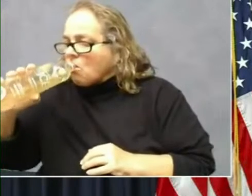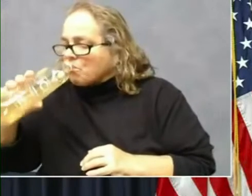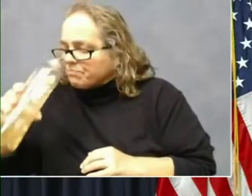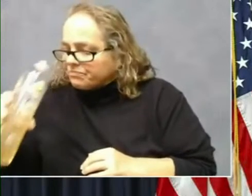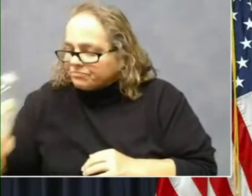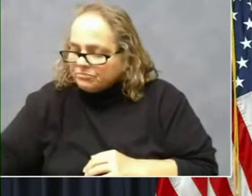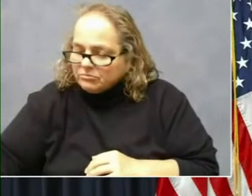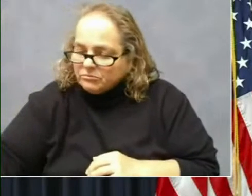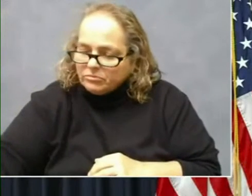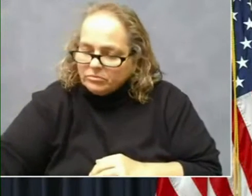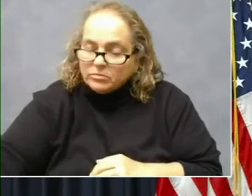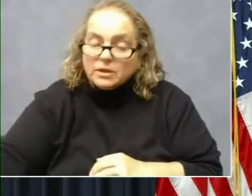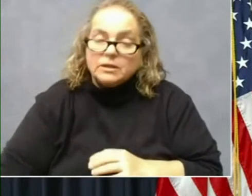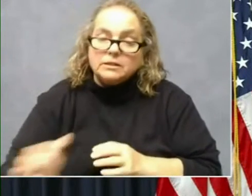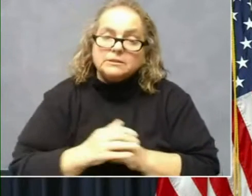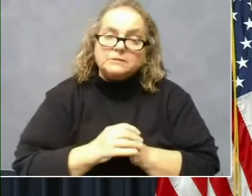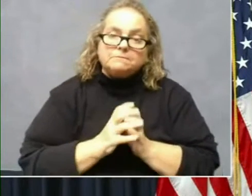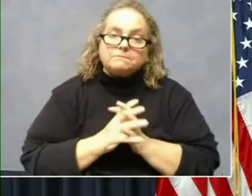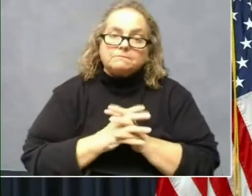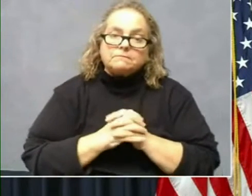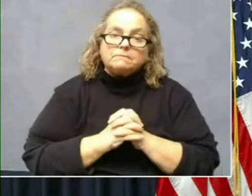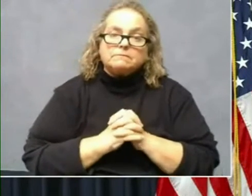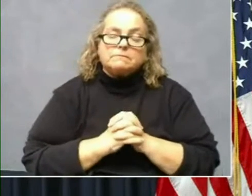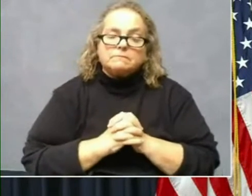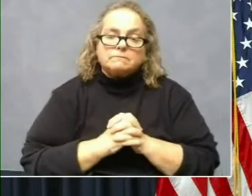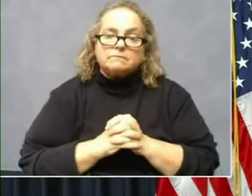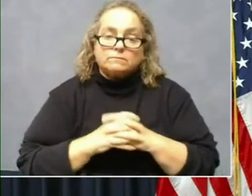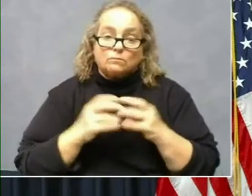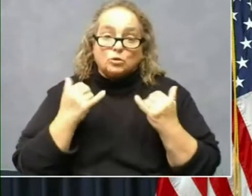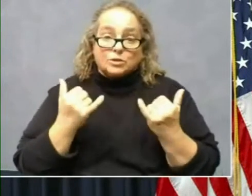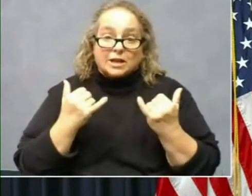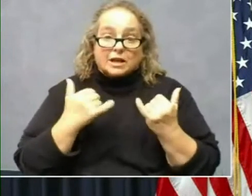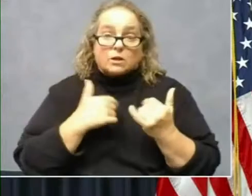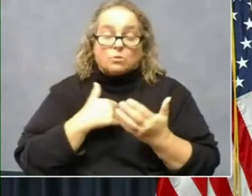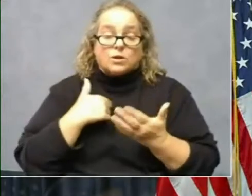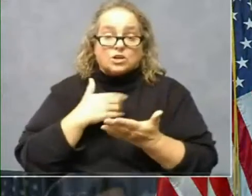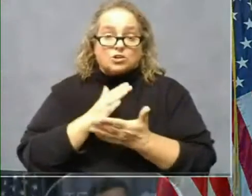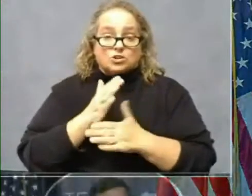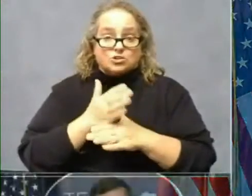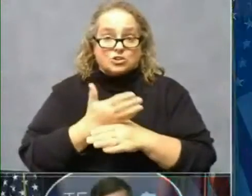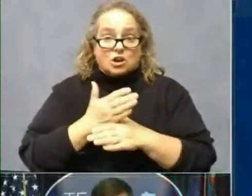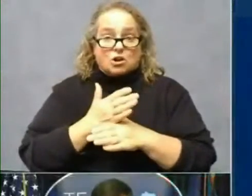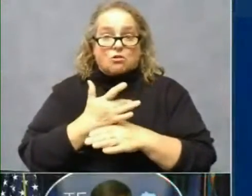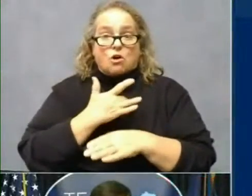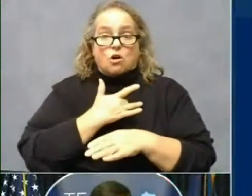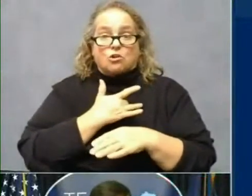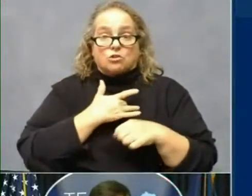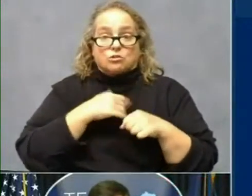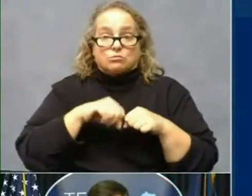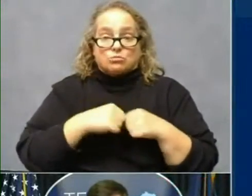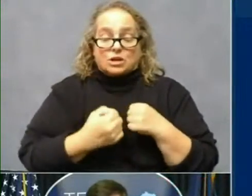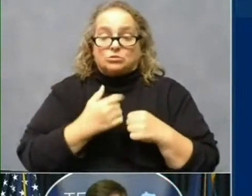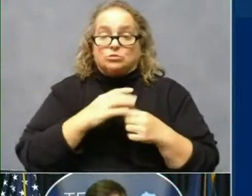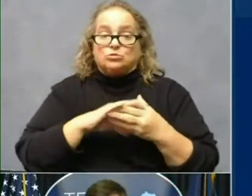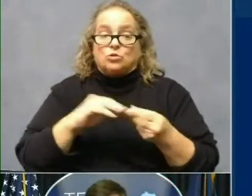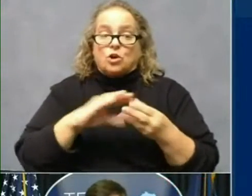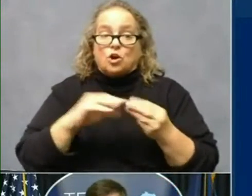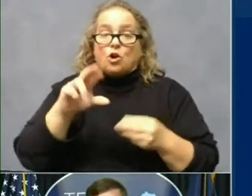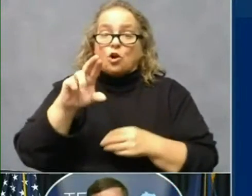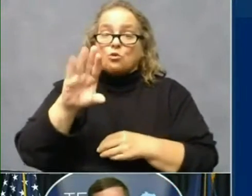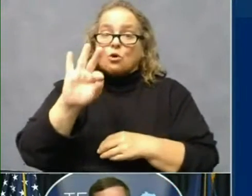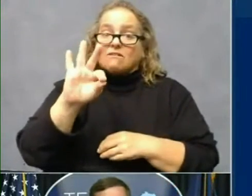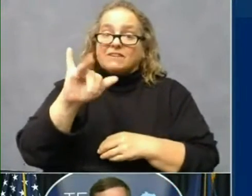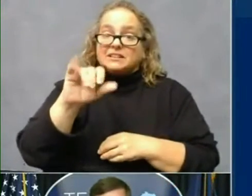All right. Today we share the heartbreaking story of Rufus Mason, a 72-year-old custodian